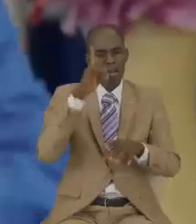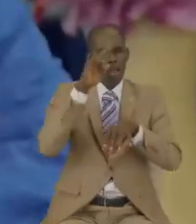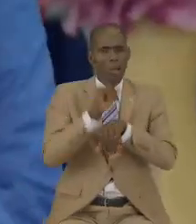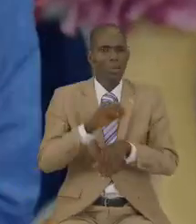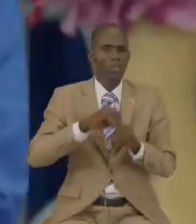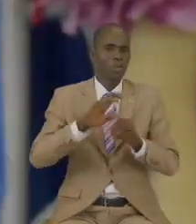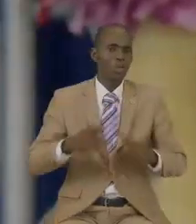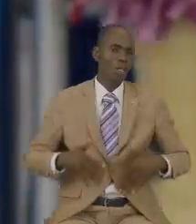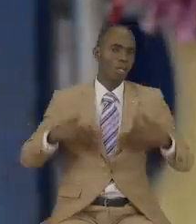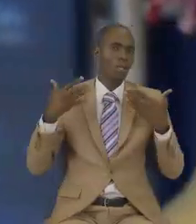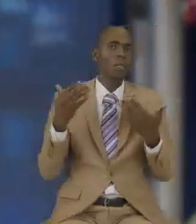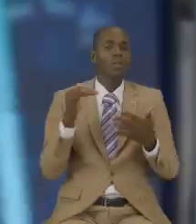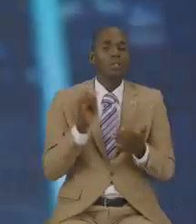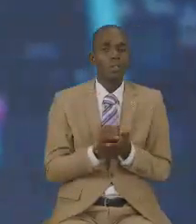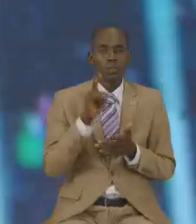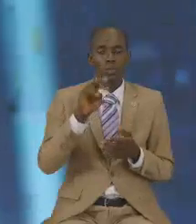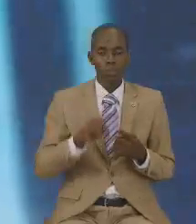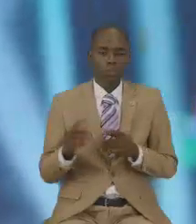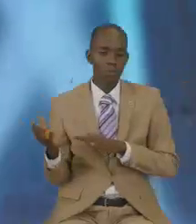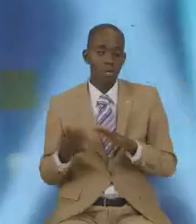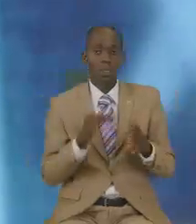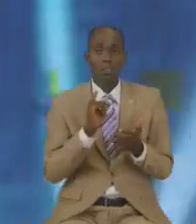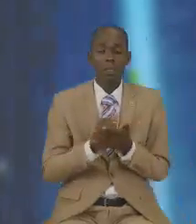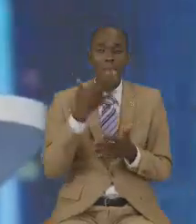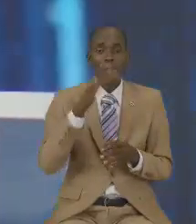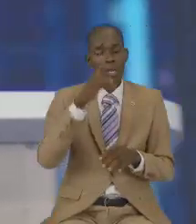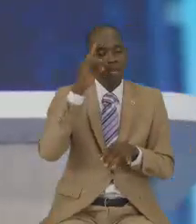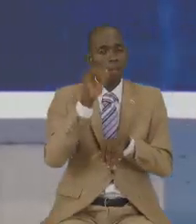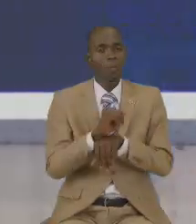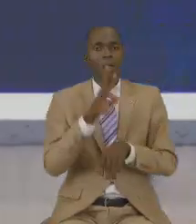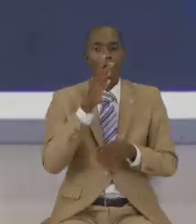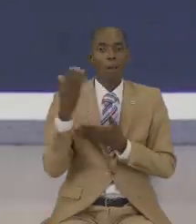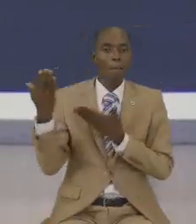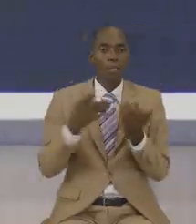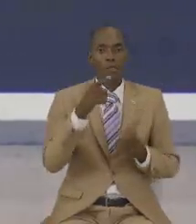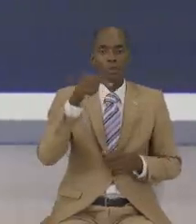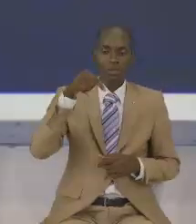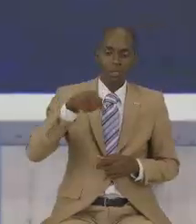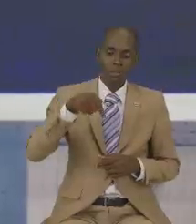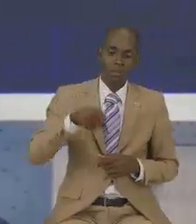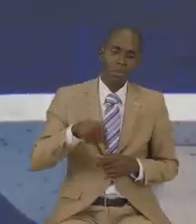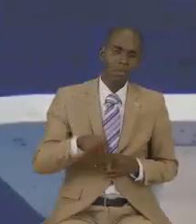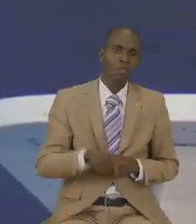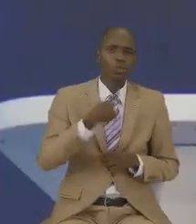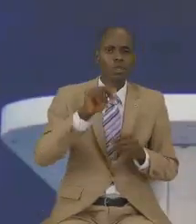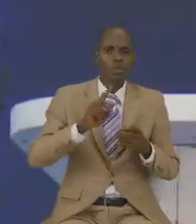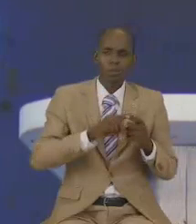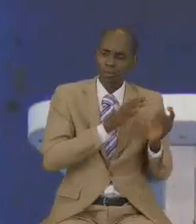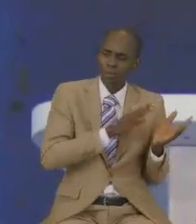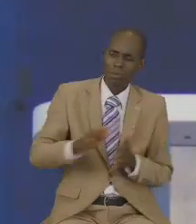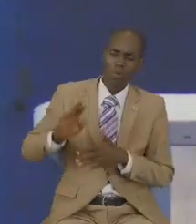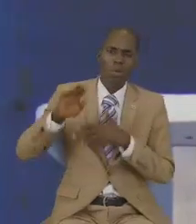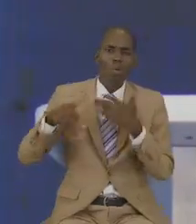have developed, and those habits are driving you down, down, down. You have to give up all